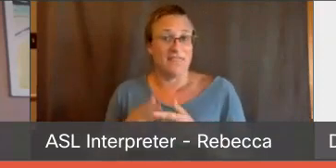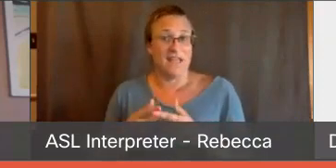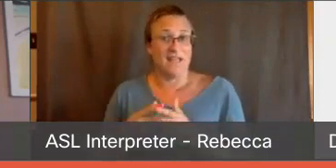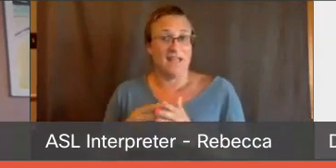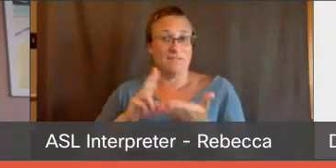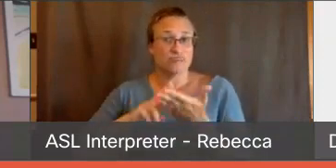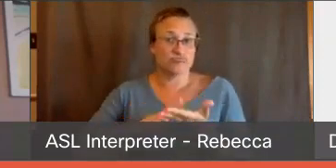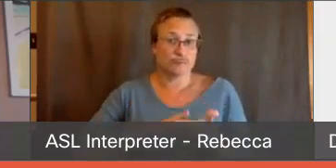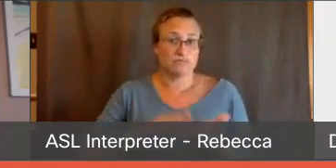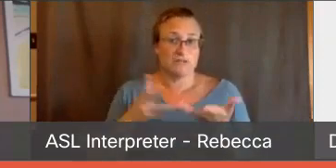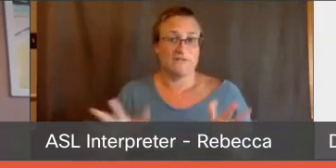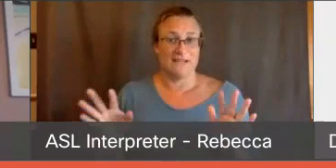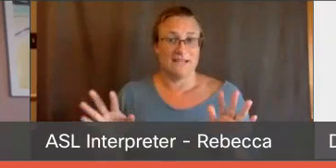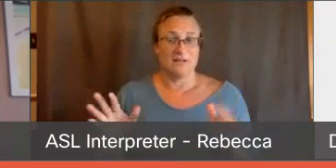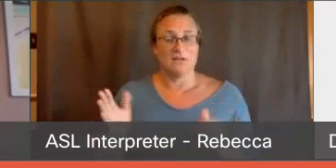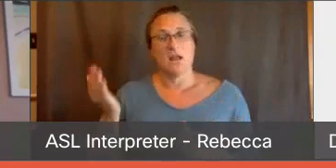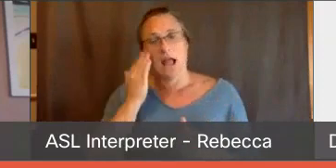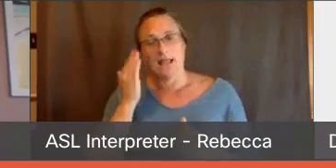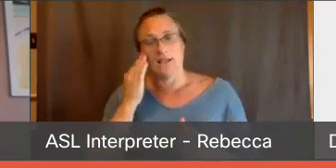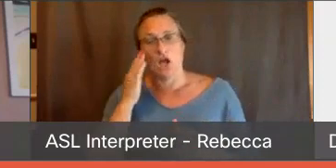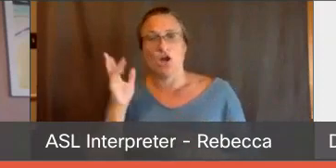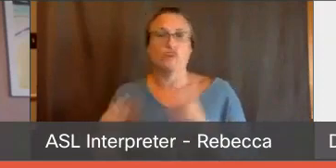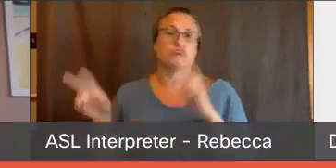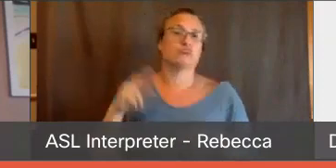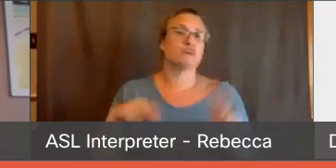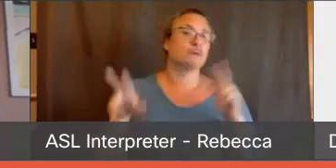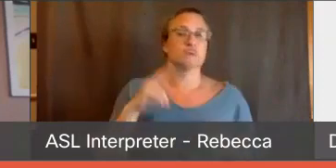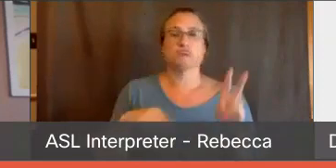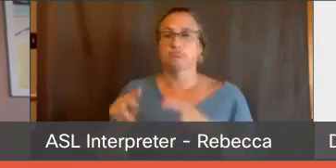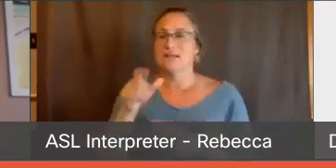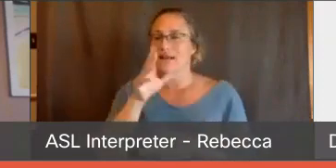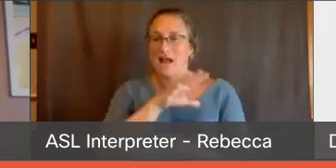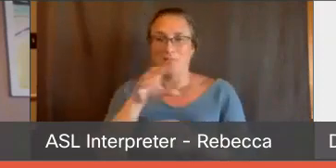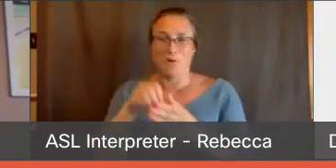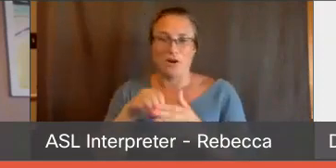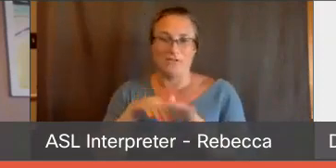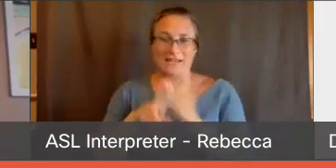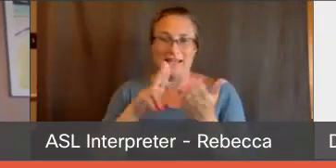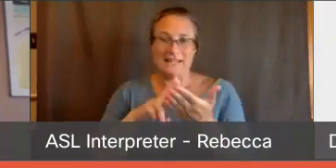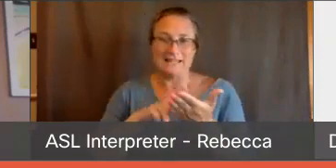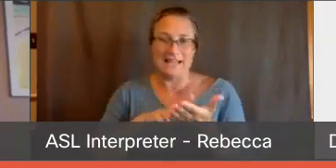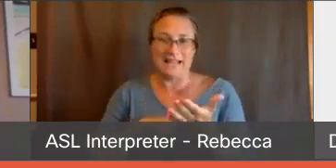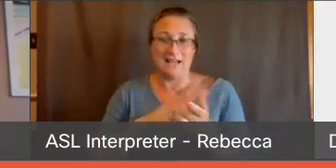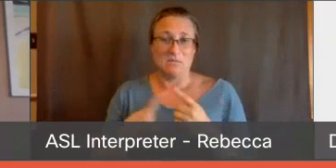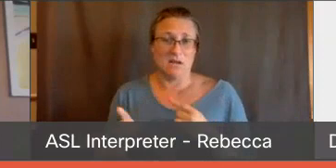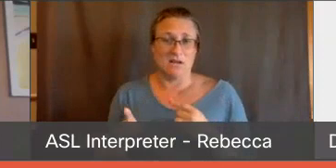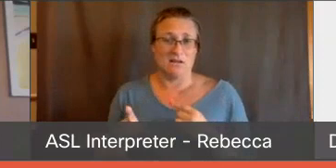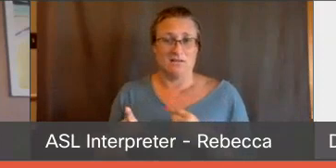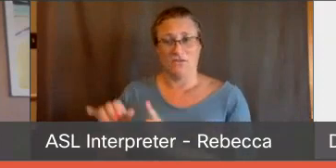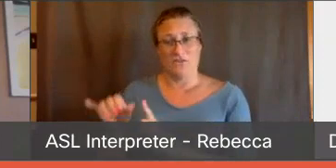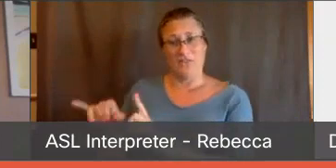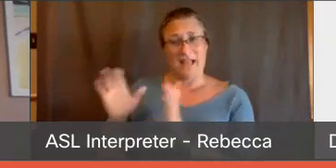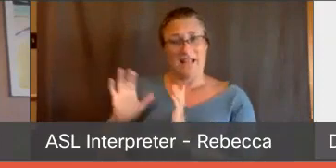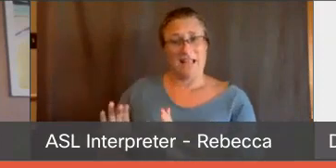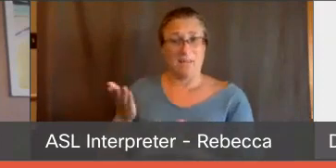intake paperwork. I know taking a tour of the office is not part of the intake session, but maybe for that client it